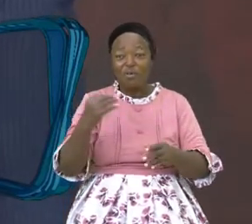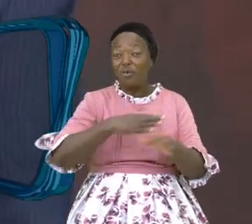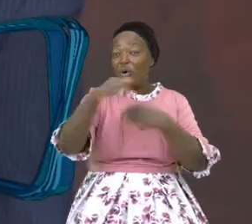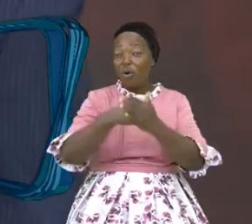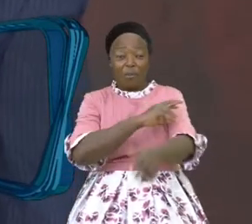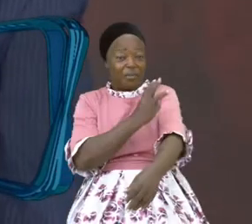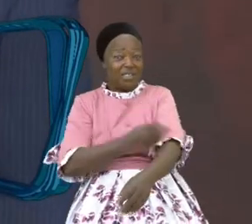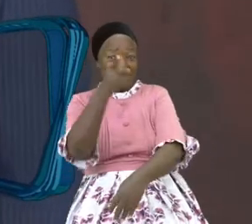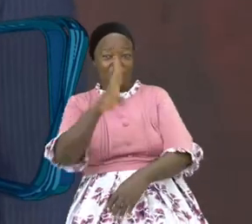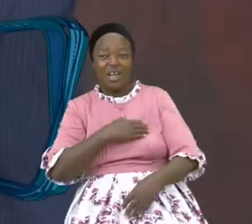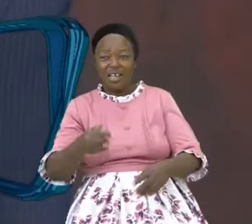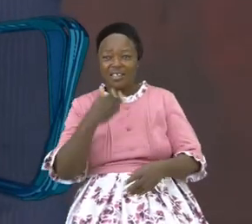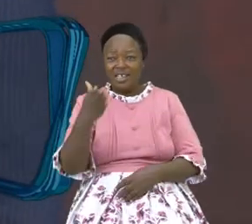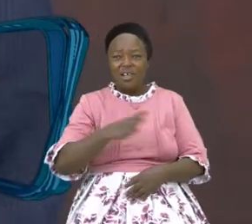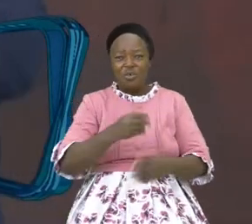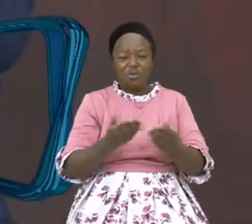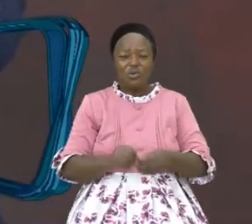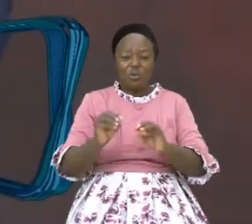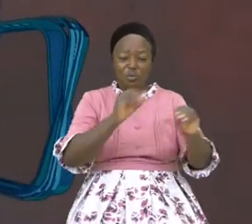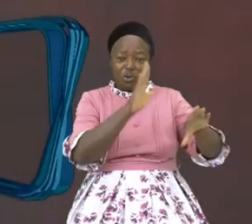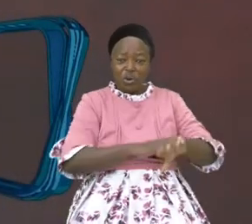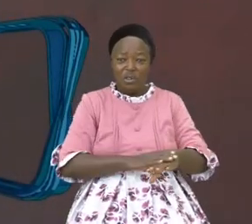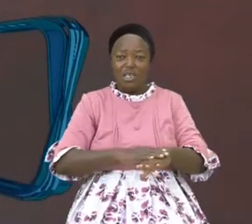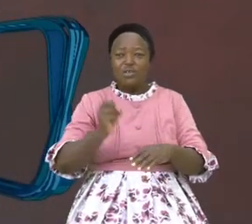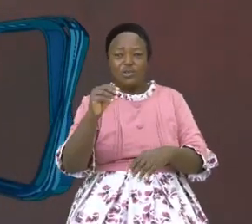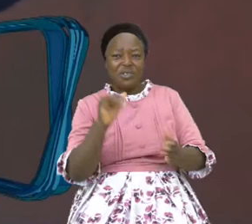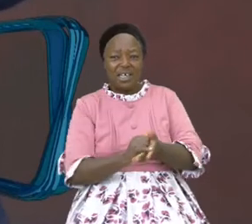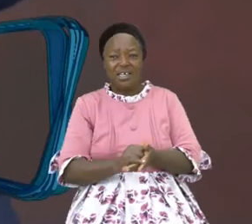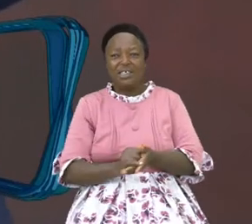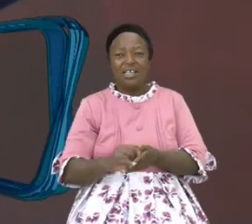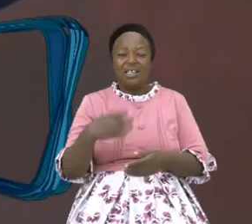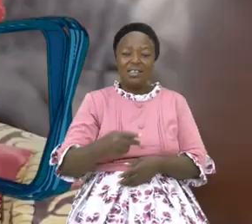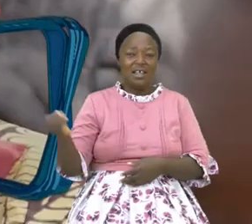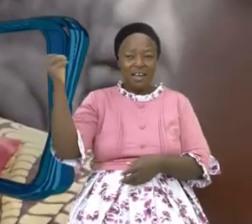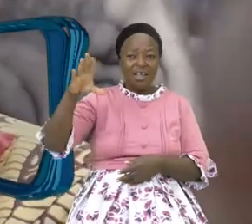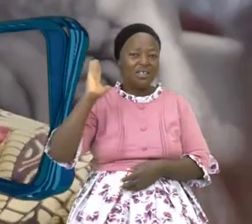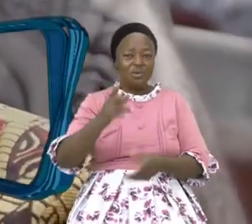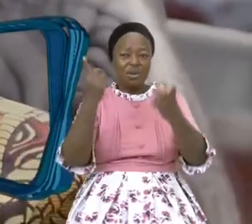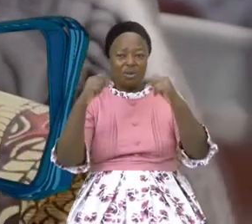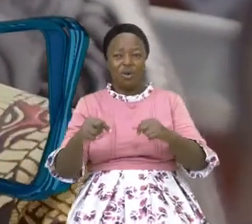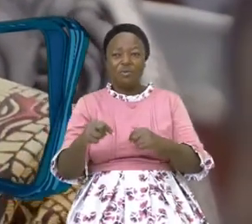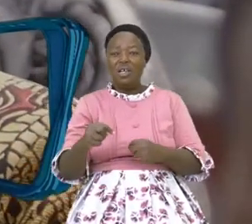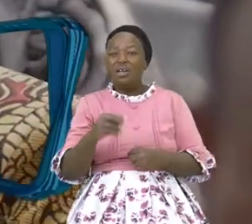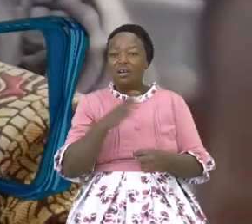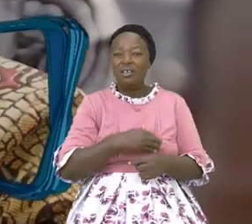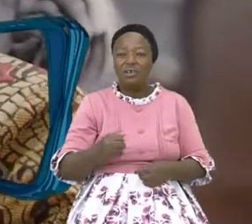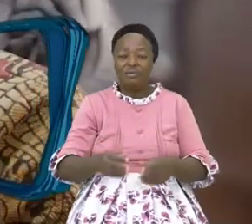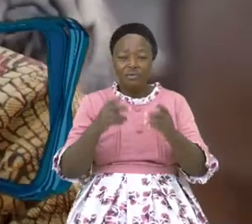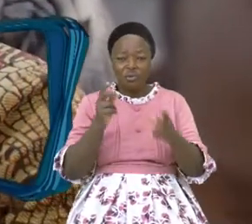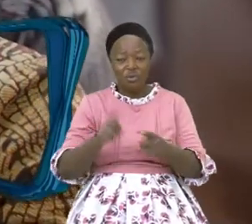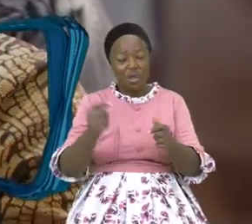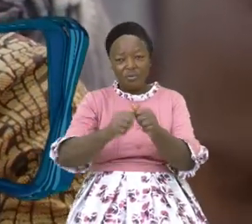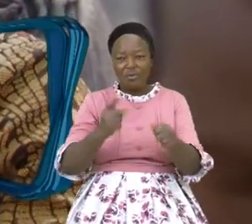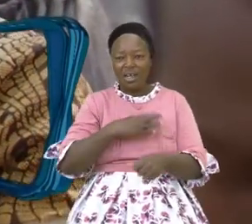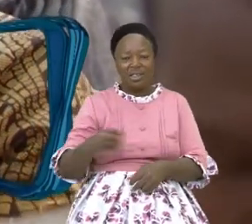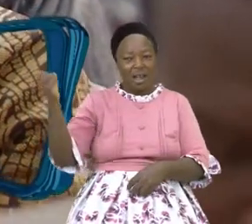God. And there we want to switch on so that the light will come all over the field, and the light